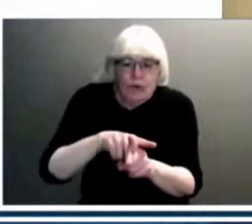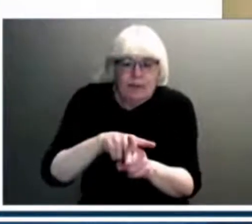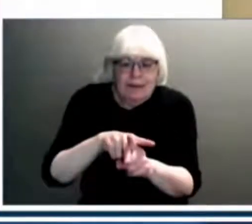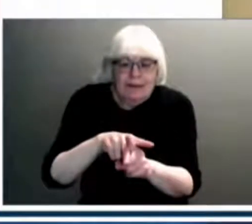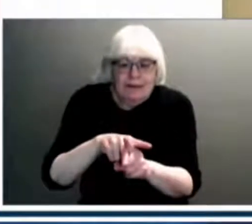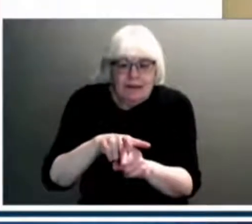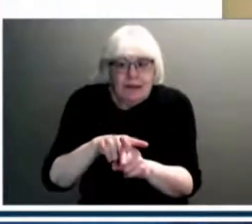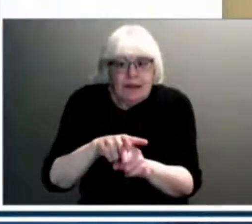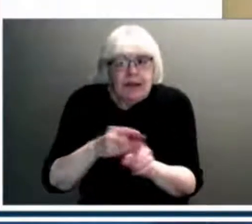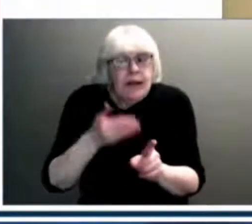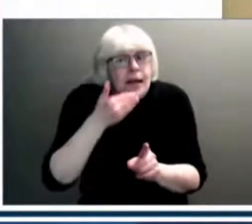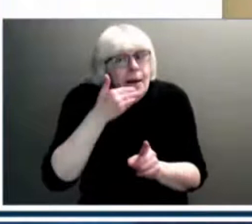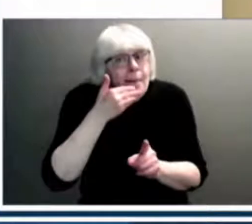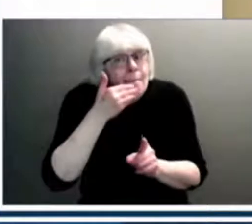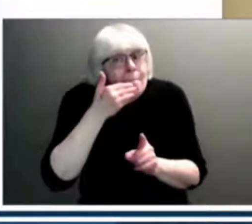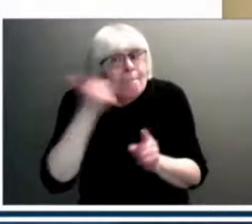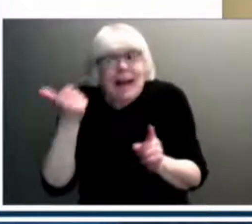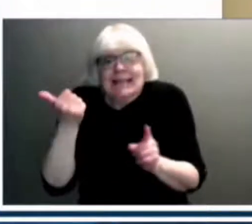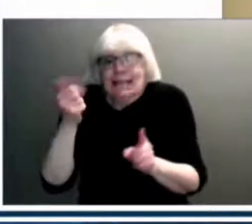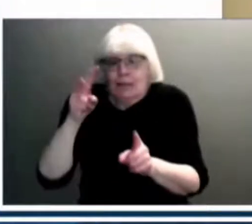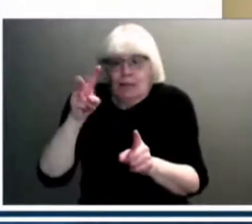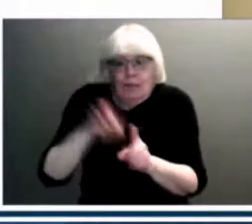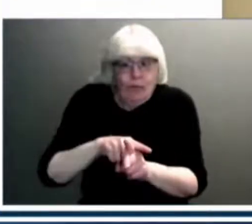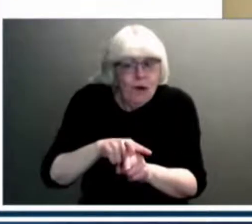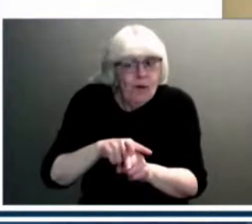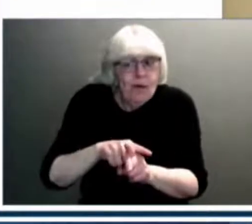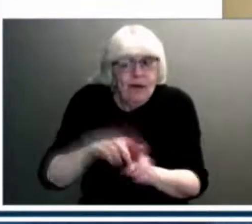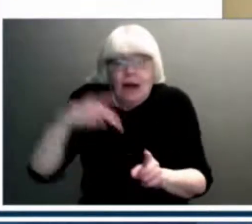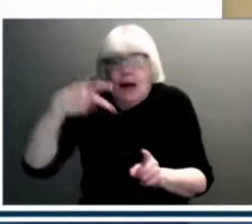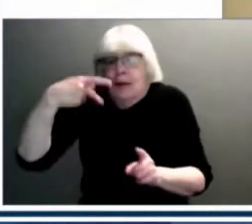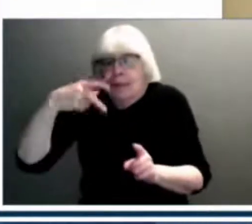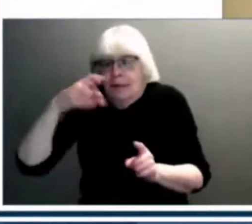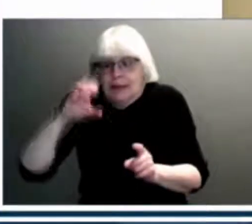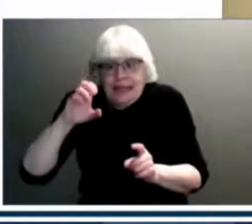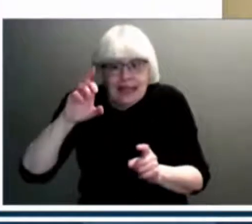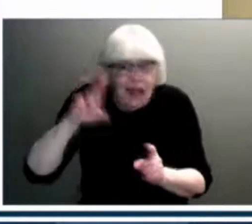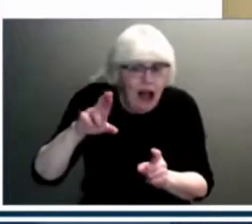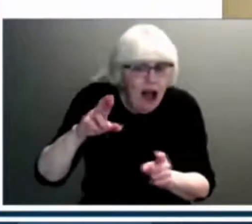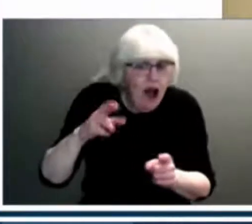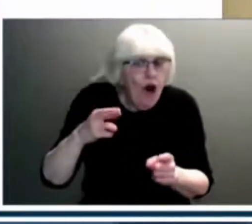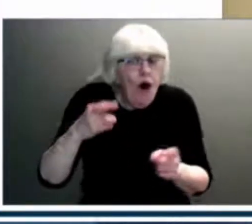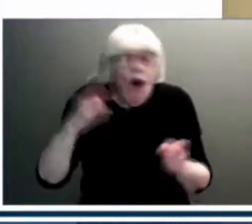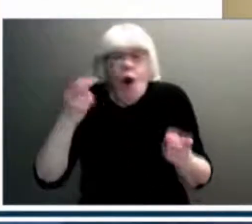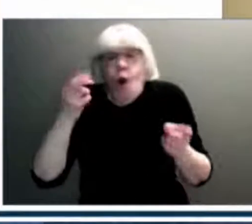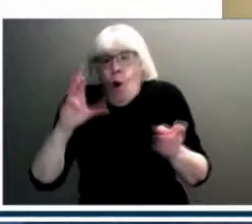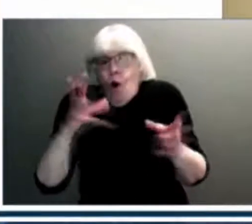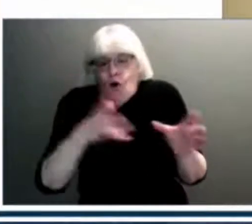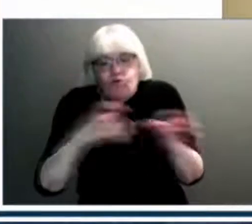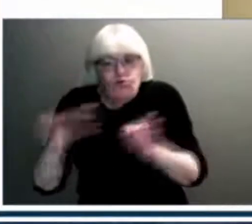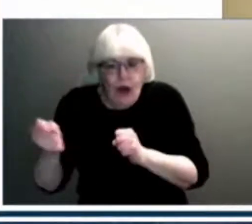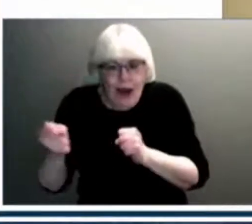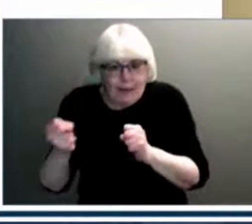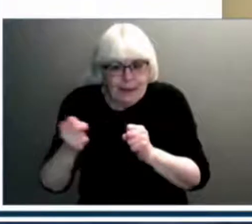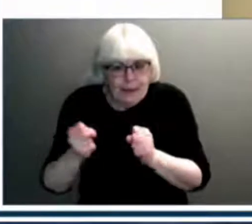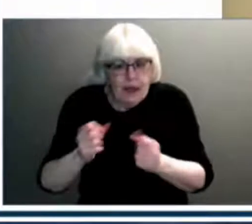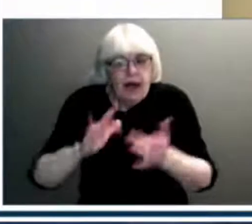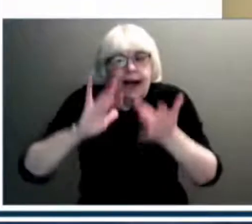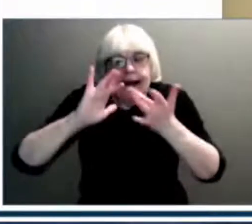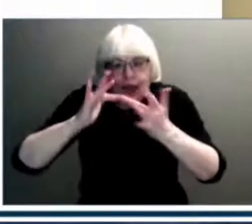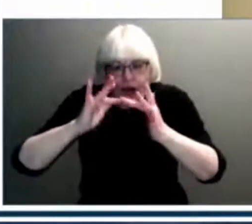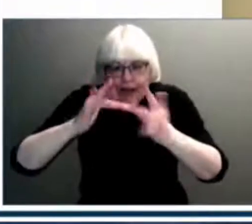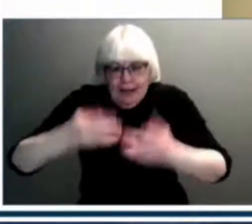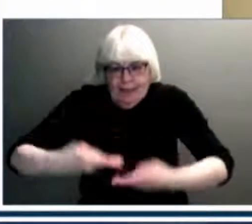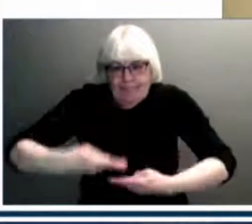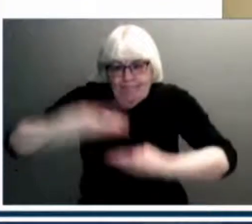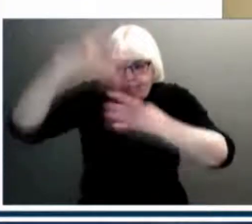the right test, whether it's a PCR test or a rapid test, is by going online and doing the self-assessment. The kind of